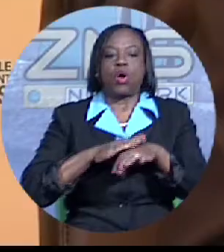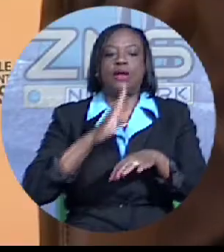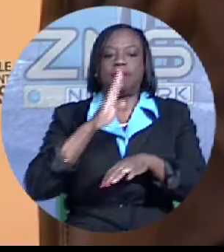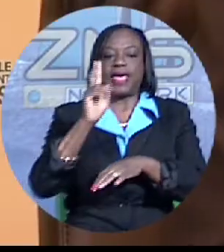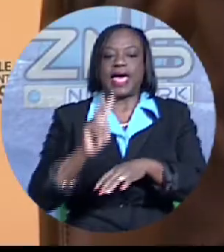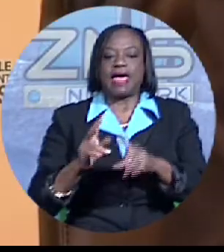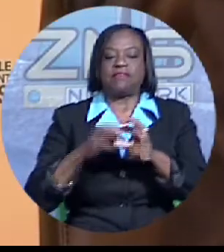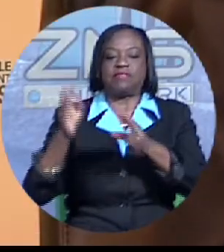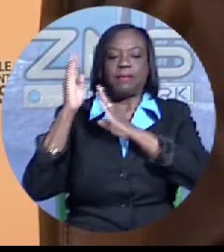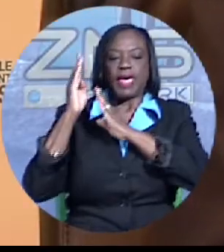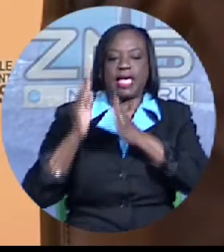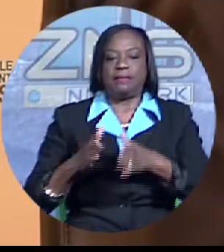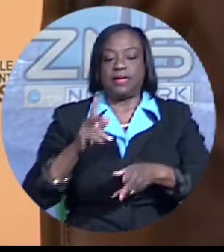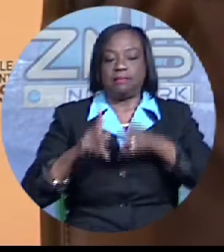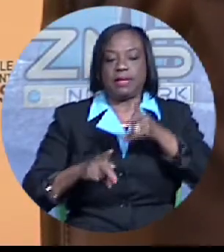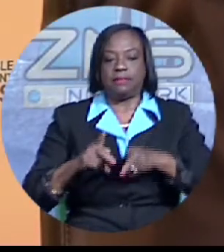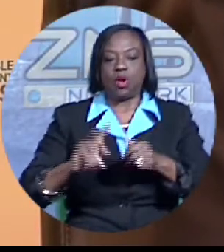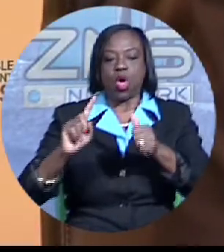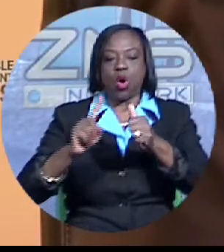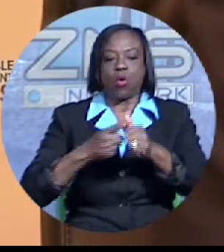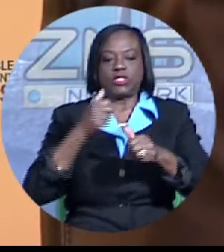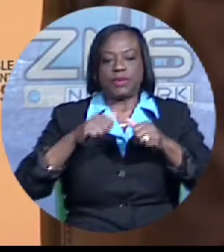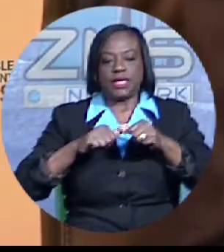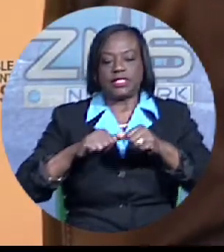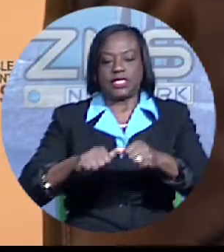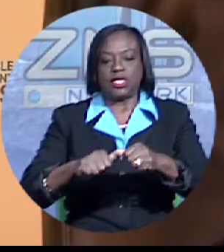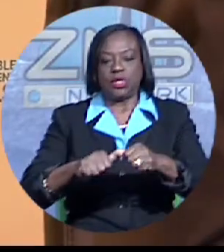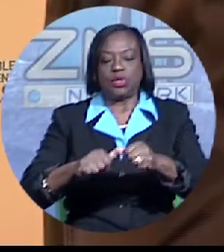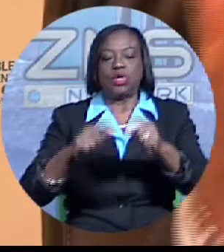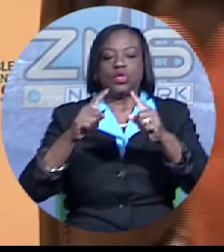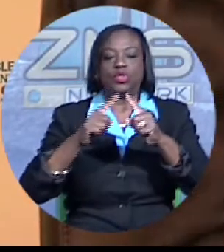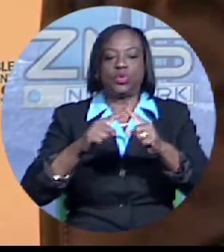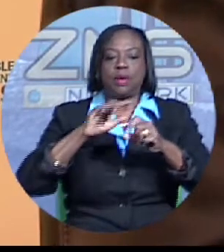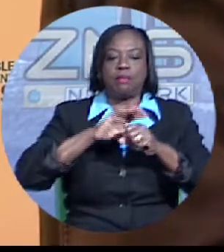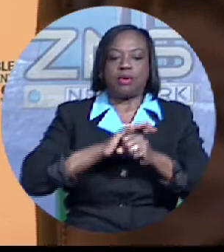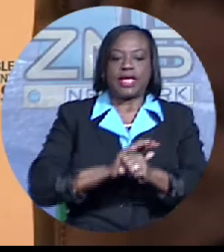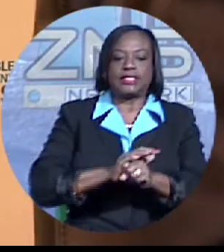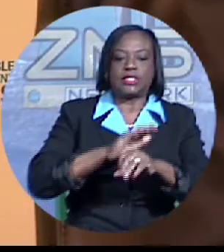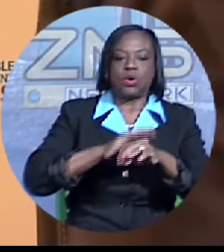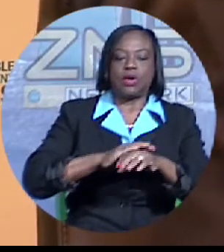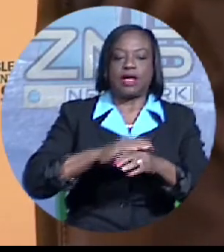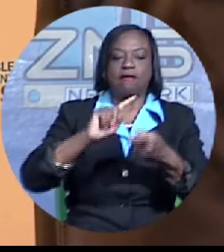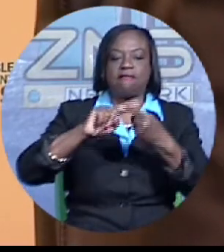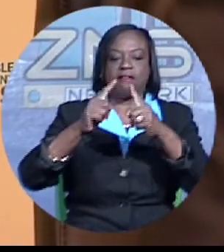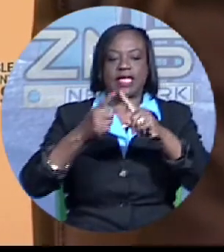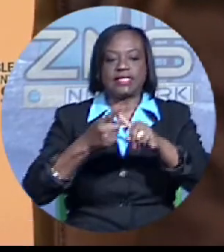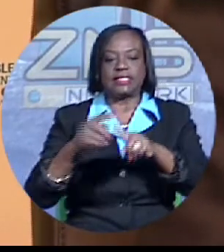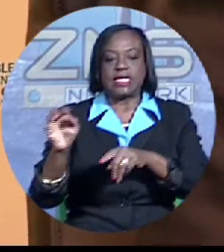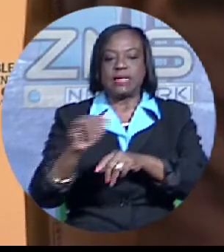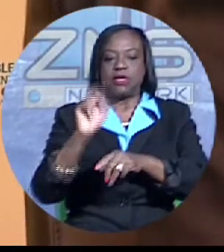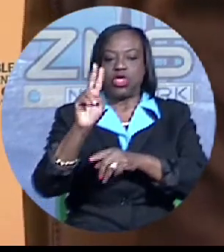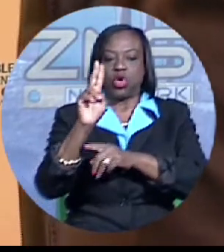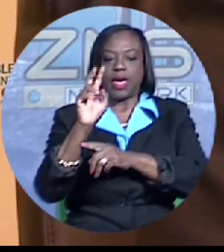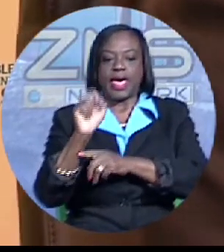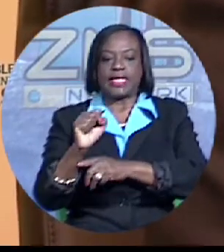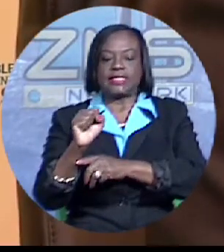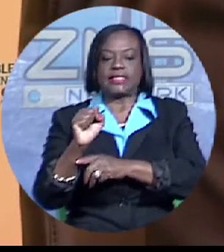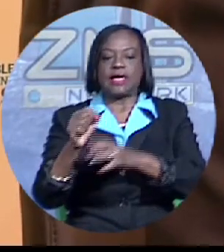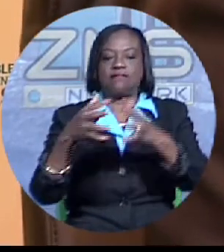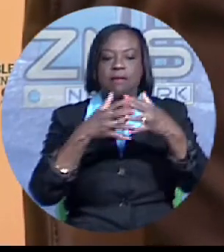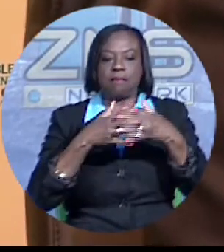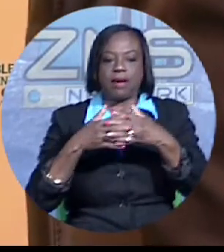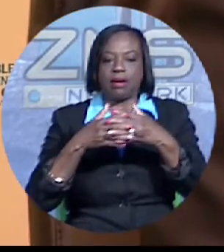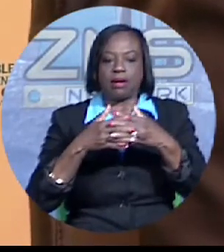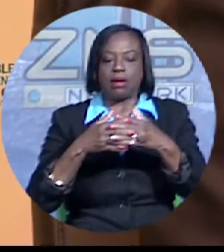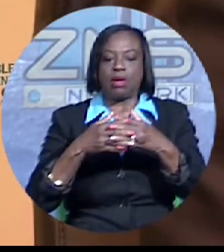we continue to do that, to impress upon our friends, like the United States of America, that has a strong relationship